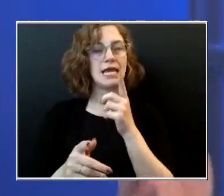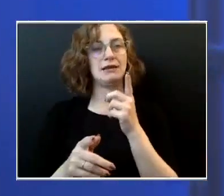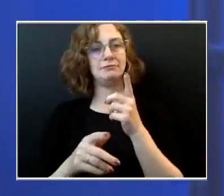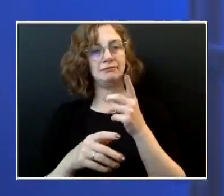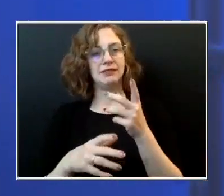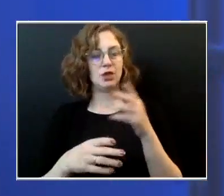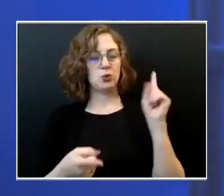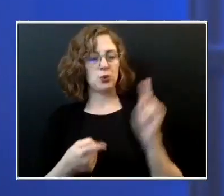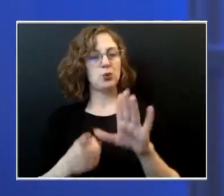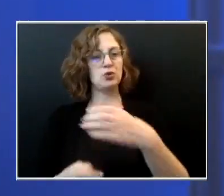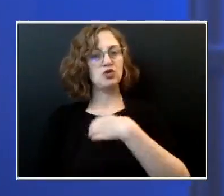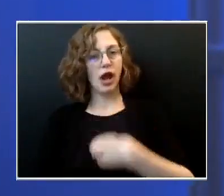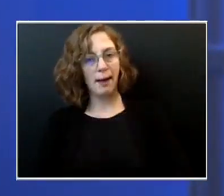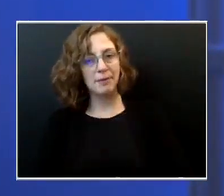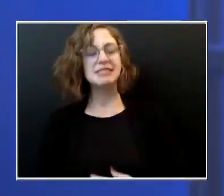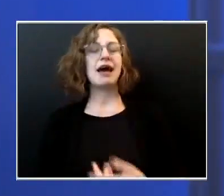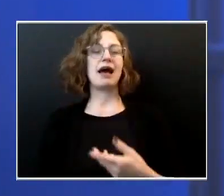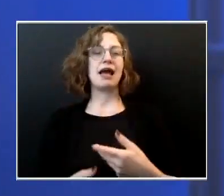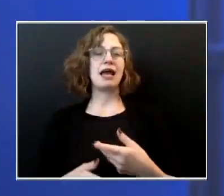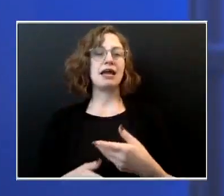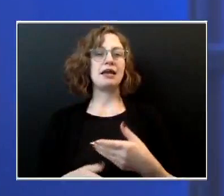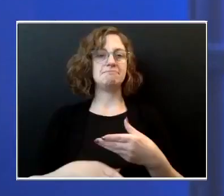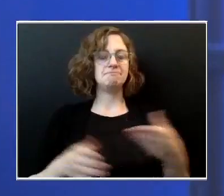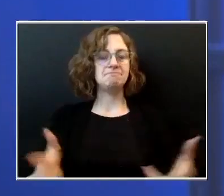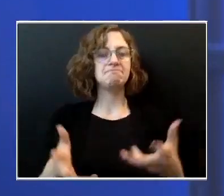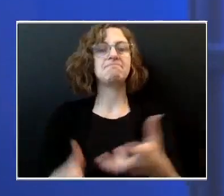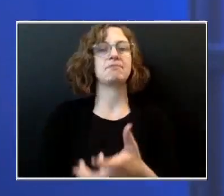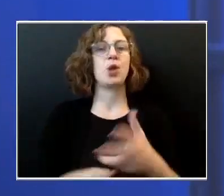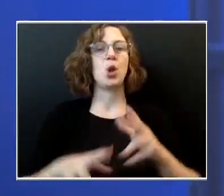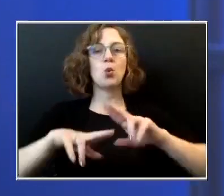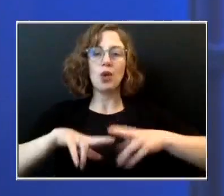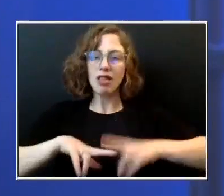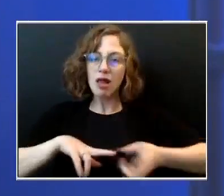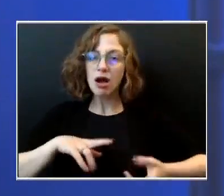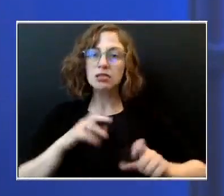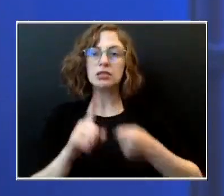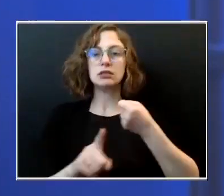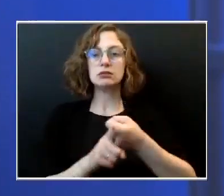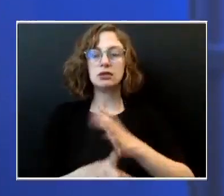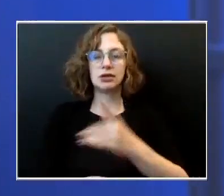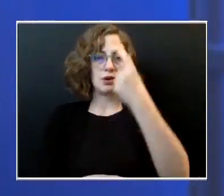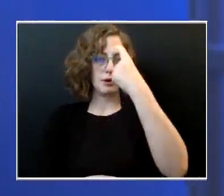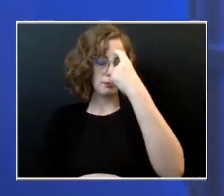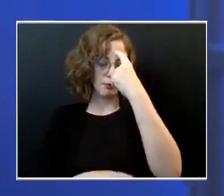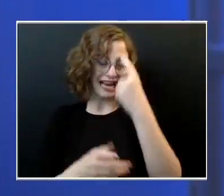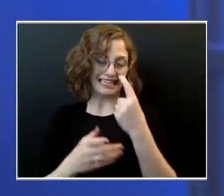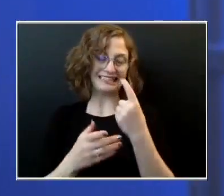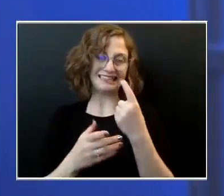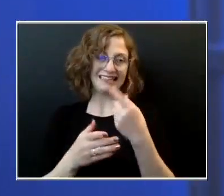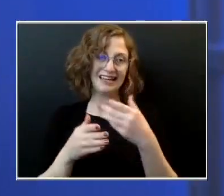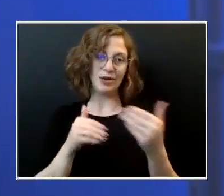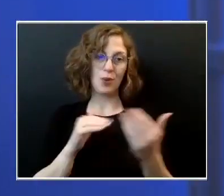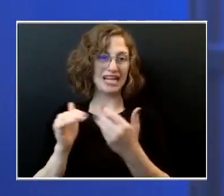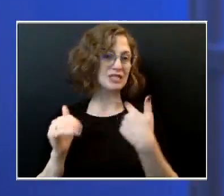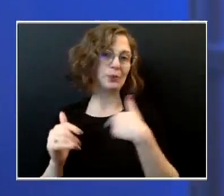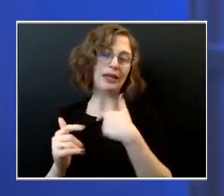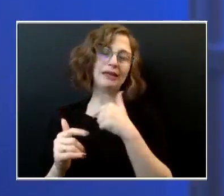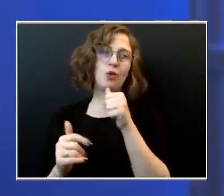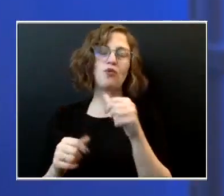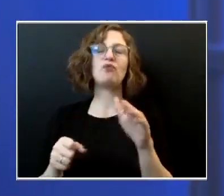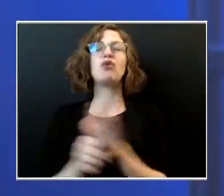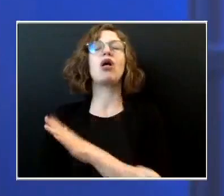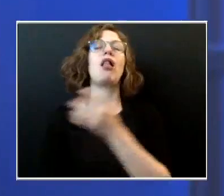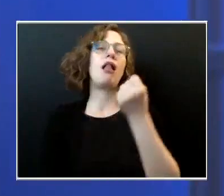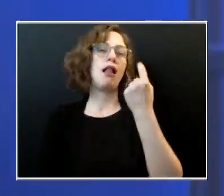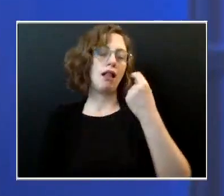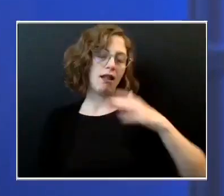more direct effects in the brain that we don't quite understand very well. But yeah, big interest, and there's actually we've